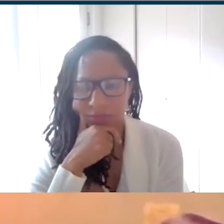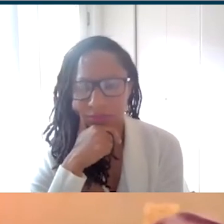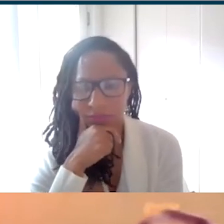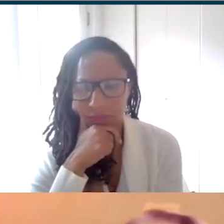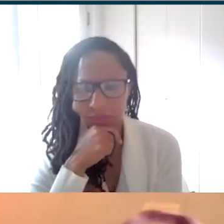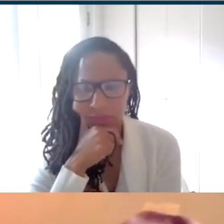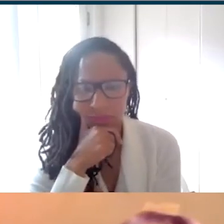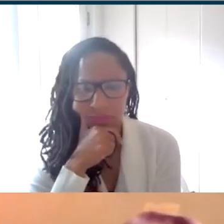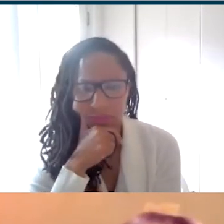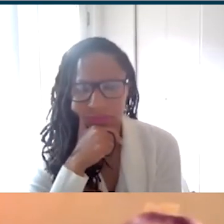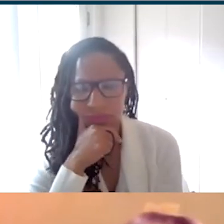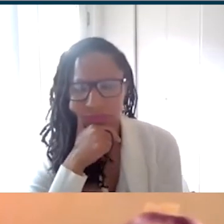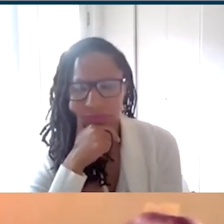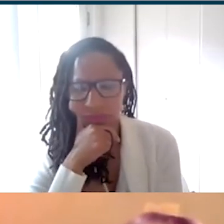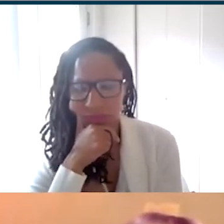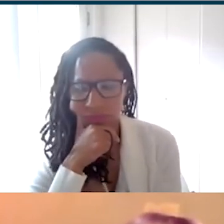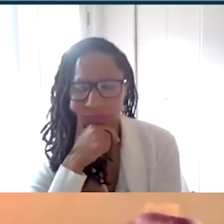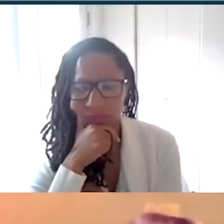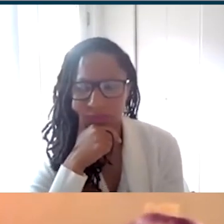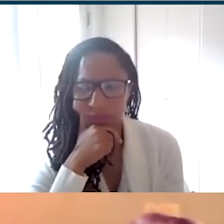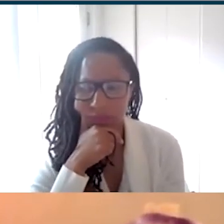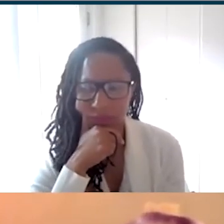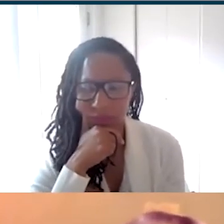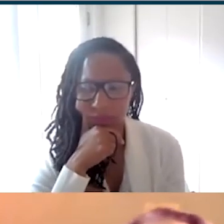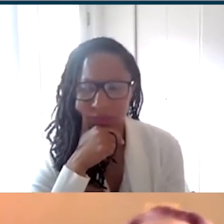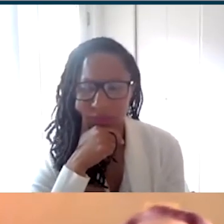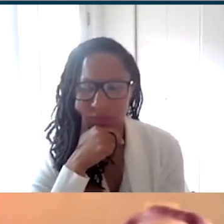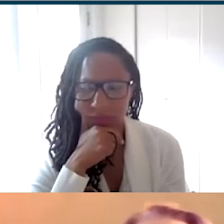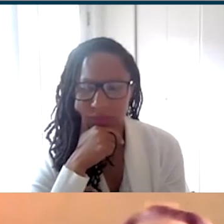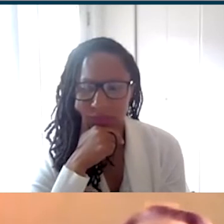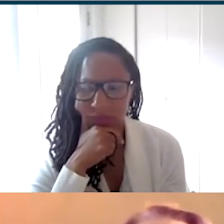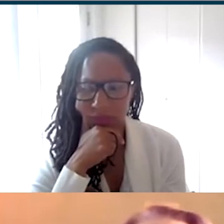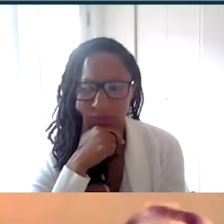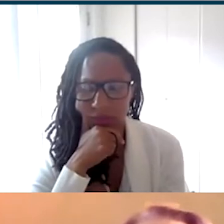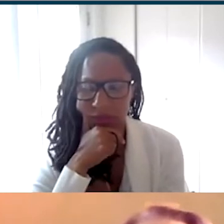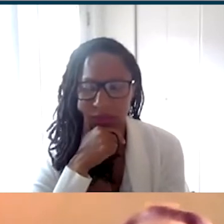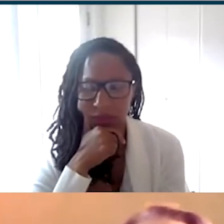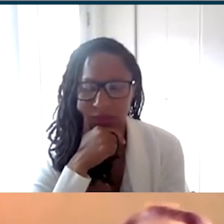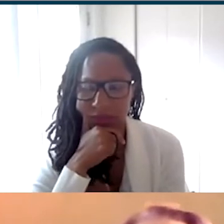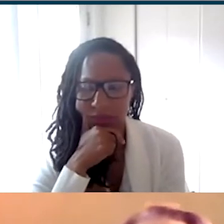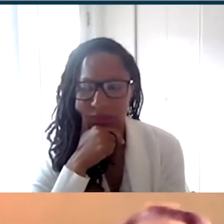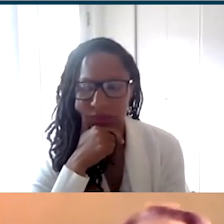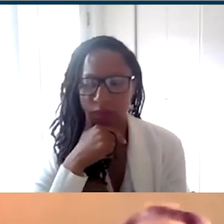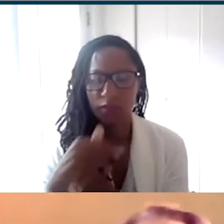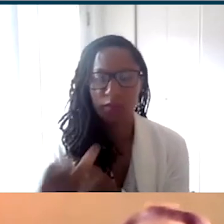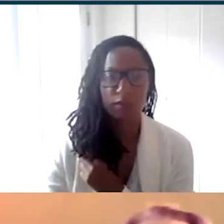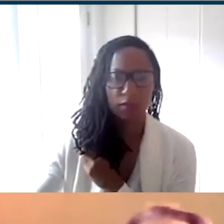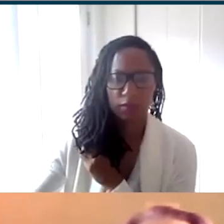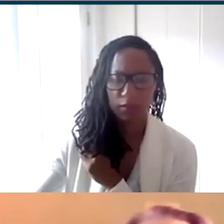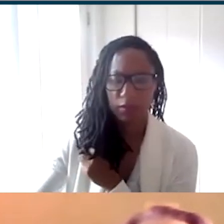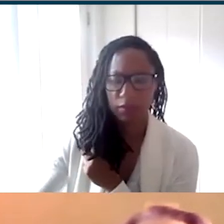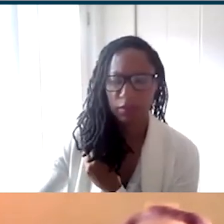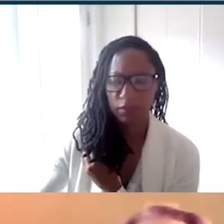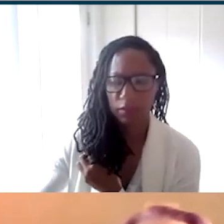something? I was also going to add that I think more conversation